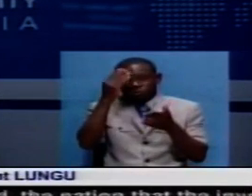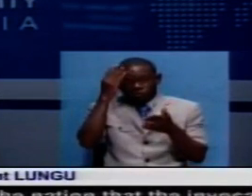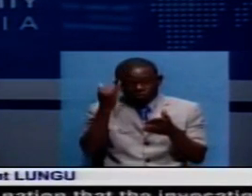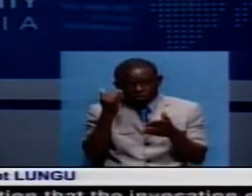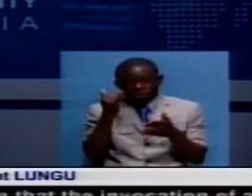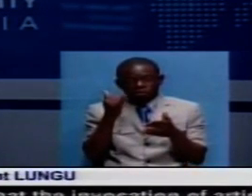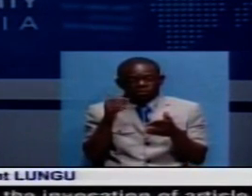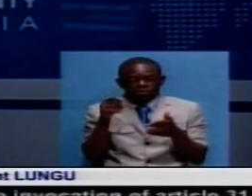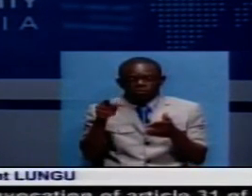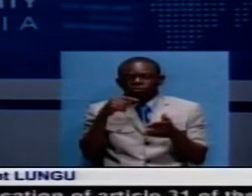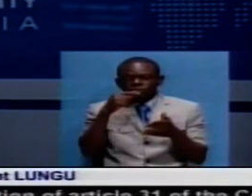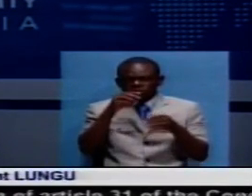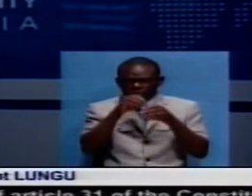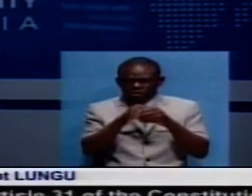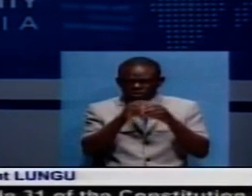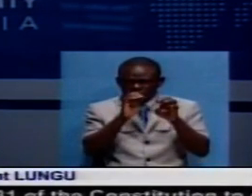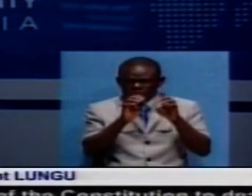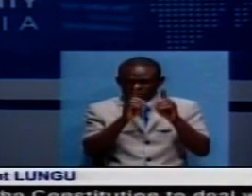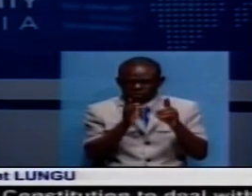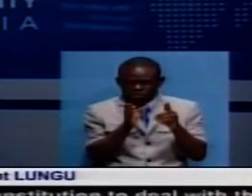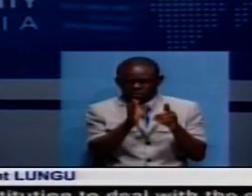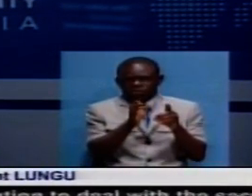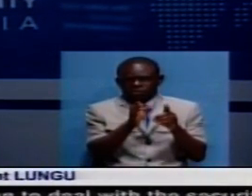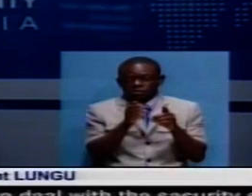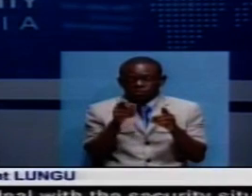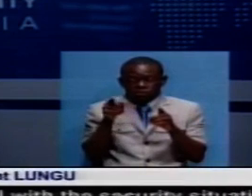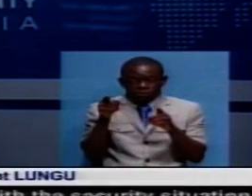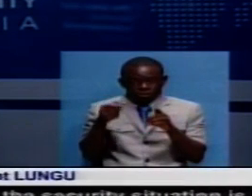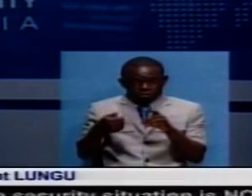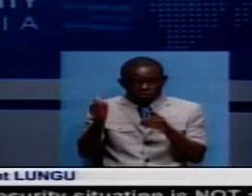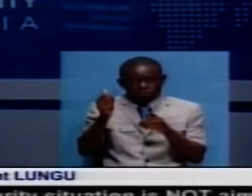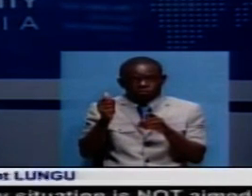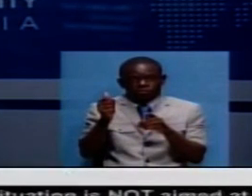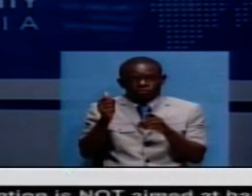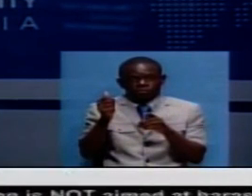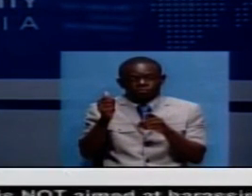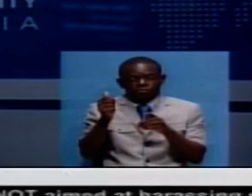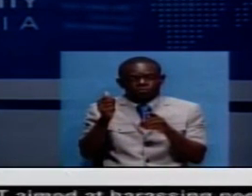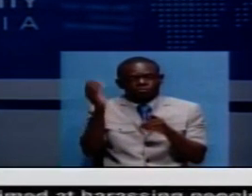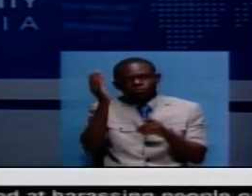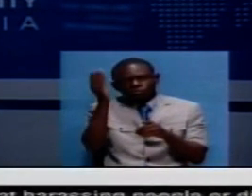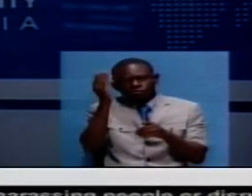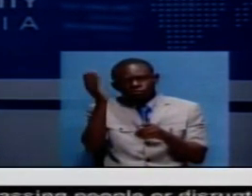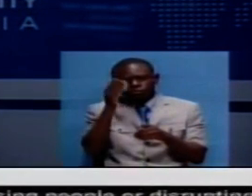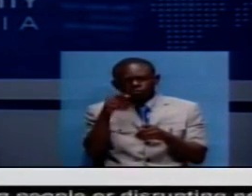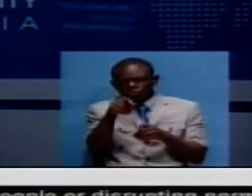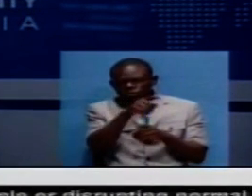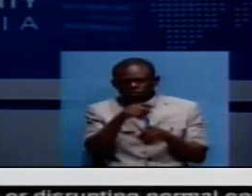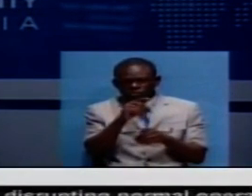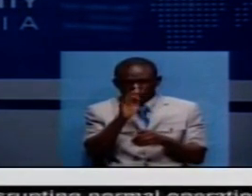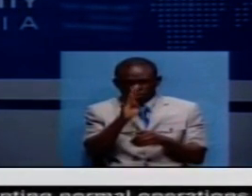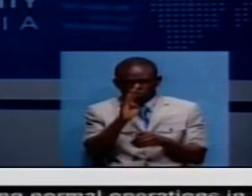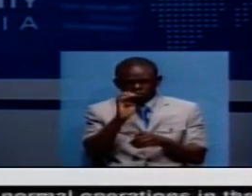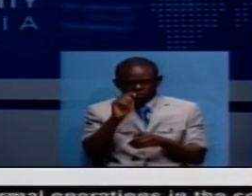a vacuum in the sector. Ms. Chishimba was speaking when she officiated at the donation by Basic Teachers Union of